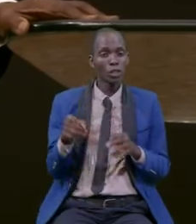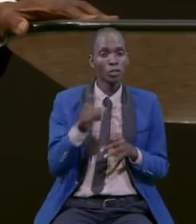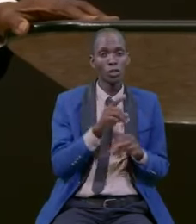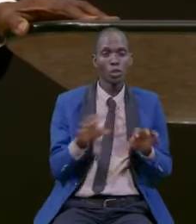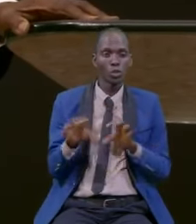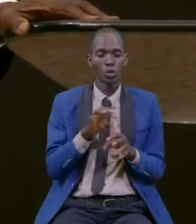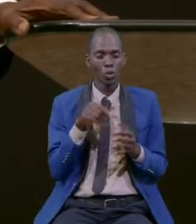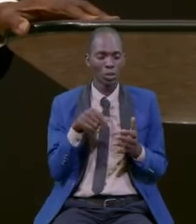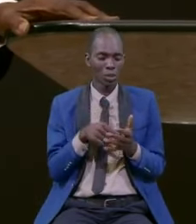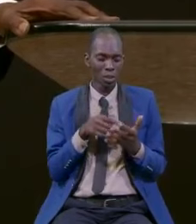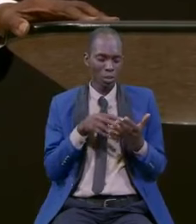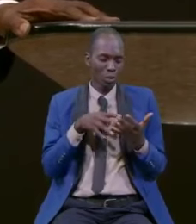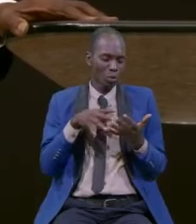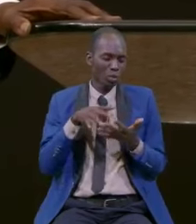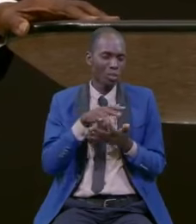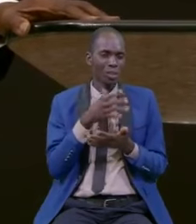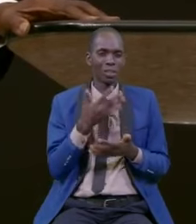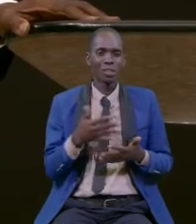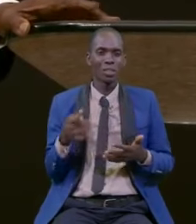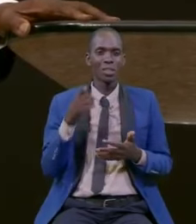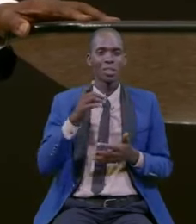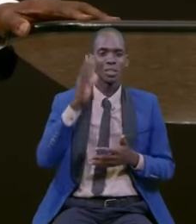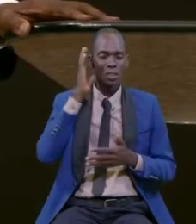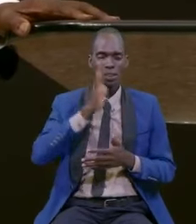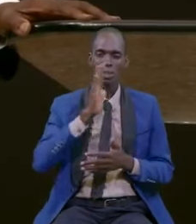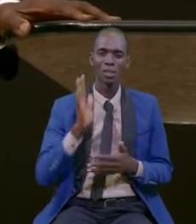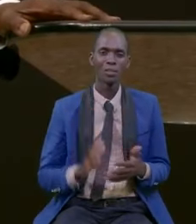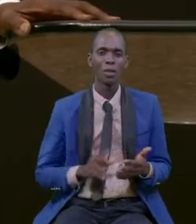things ye shall never